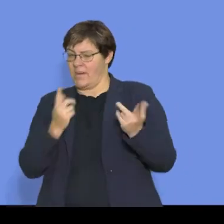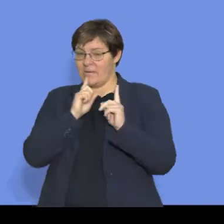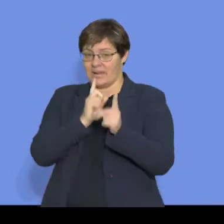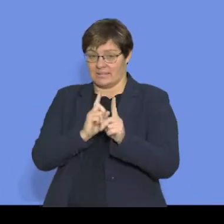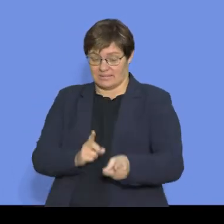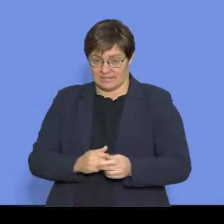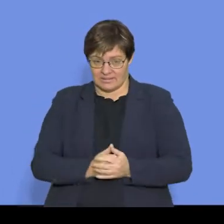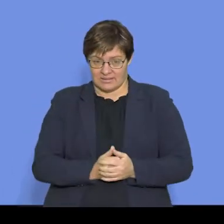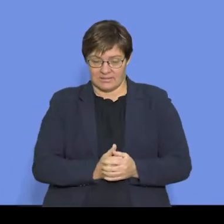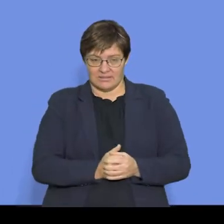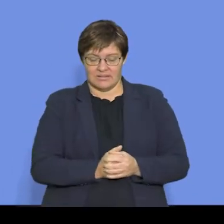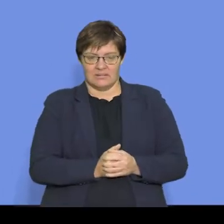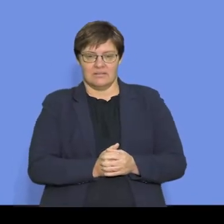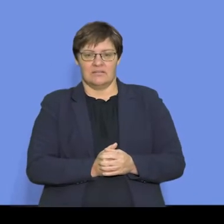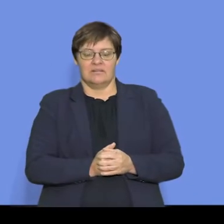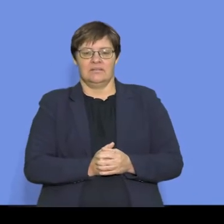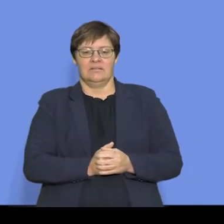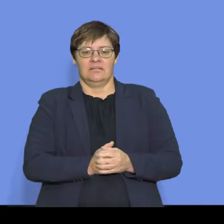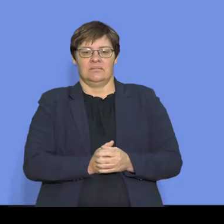questions.